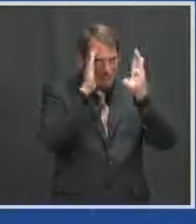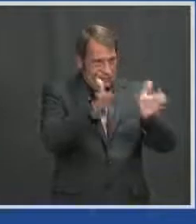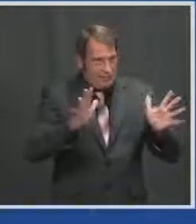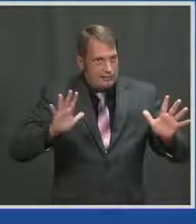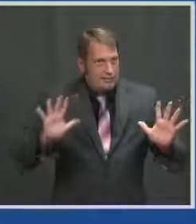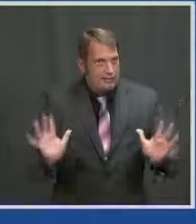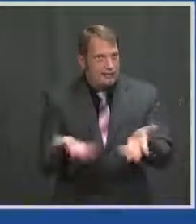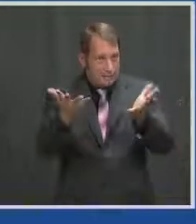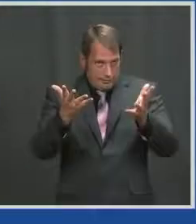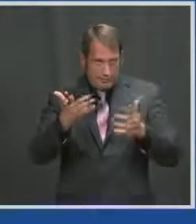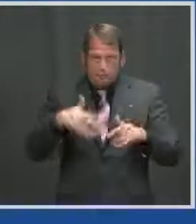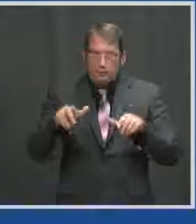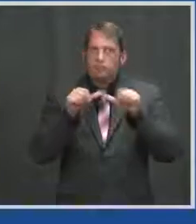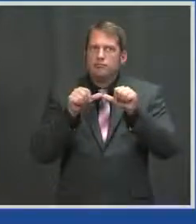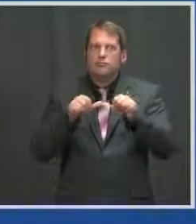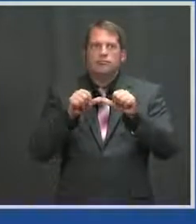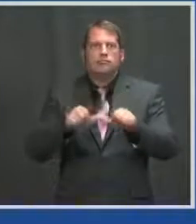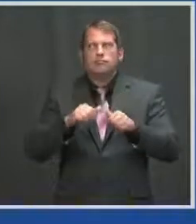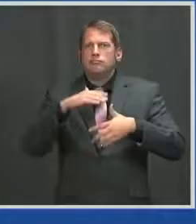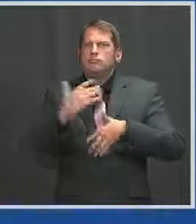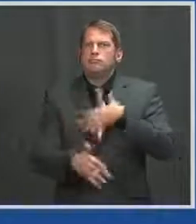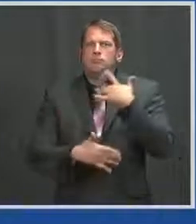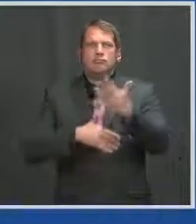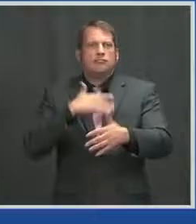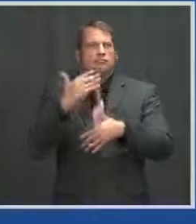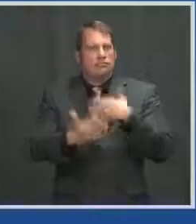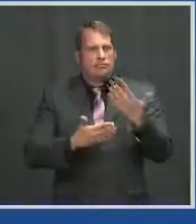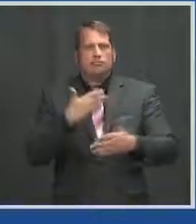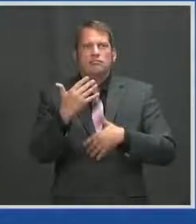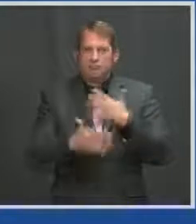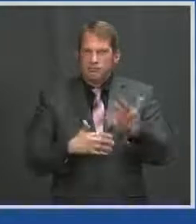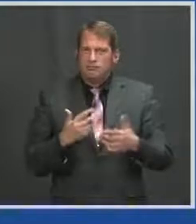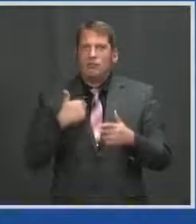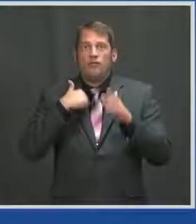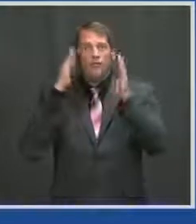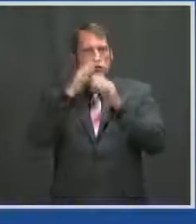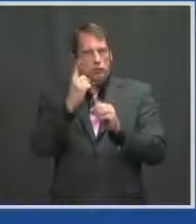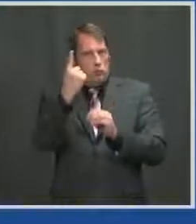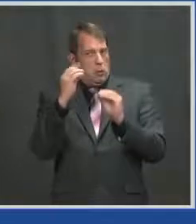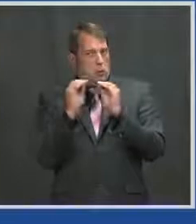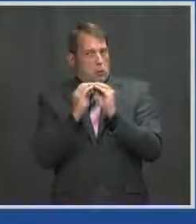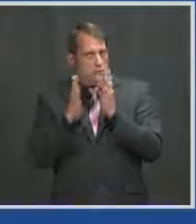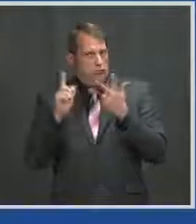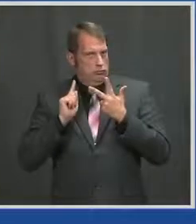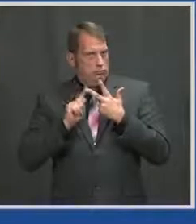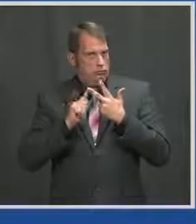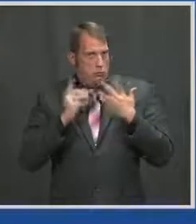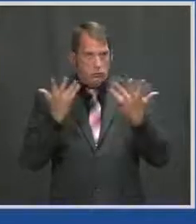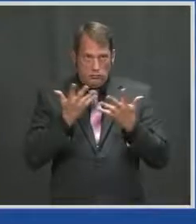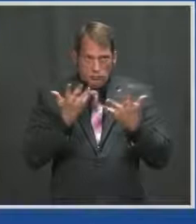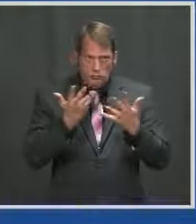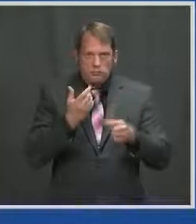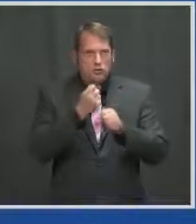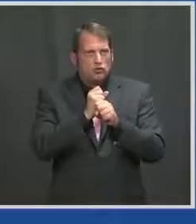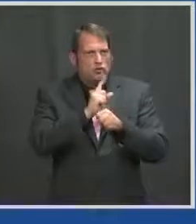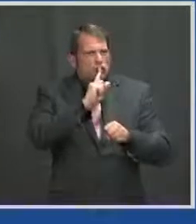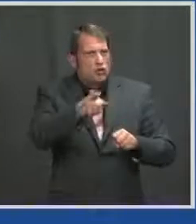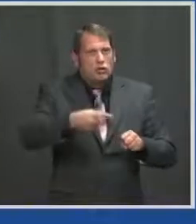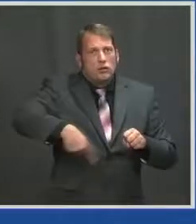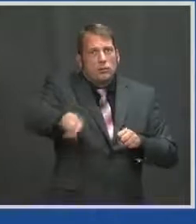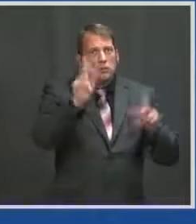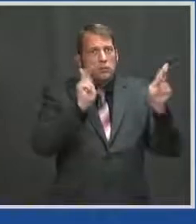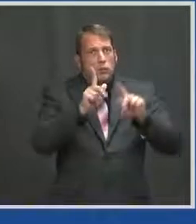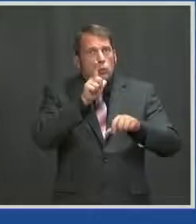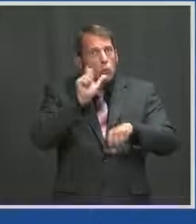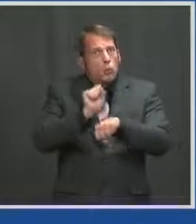My laser focus is on one more thing, making sure working people in this country, hard-working people, are no longer left